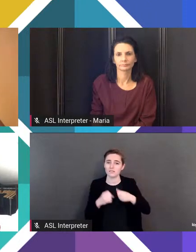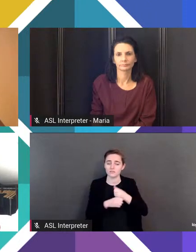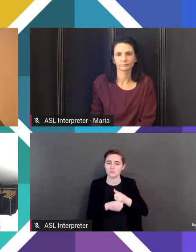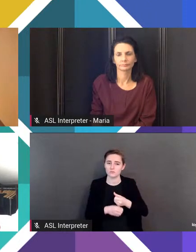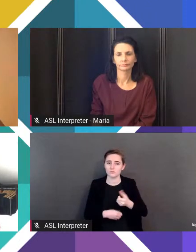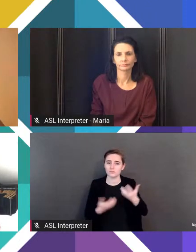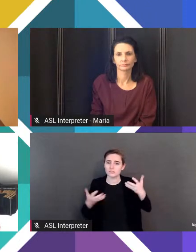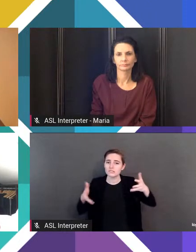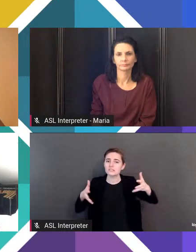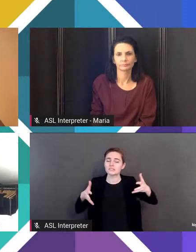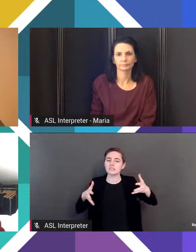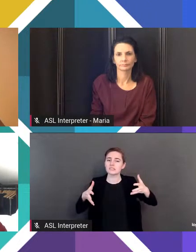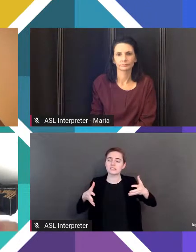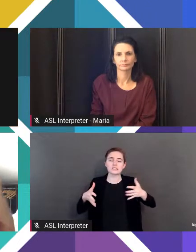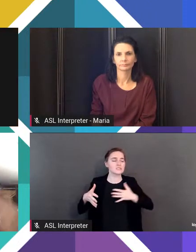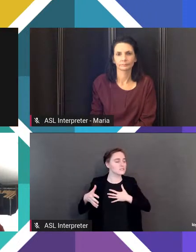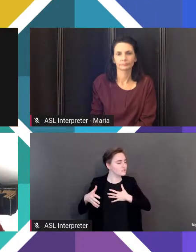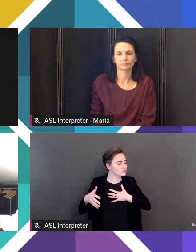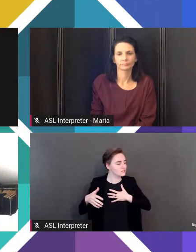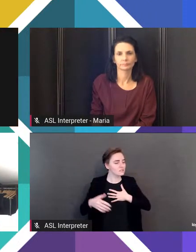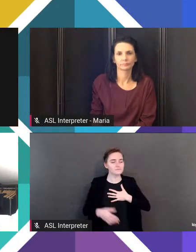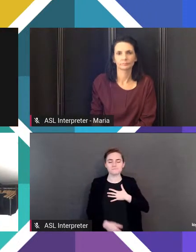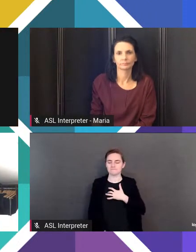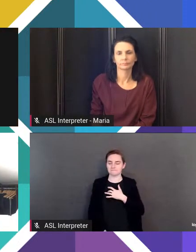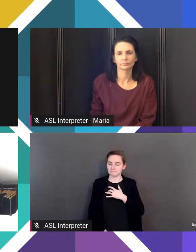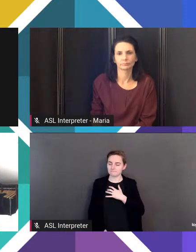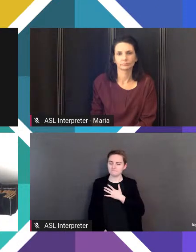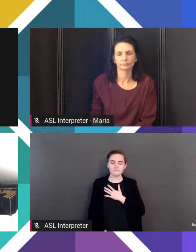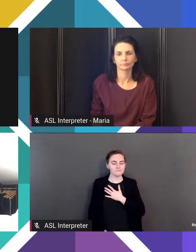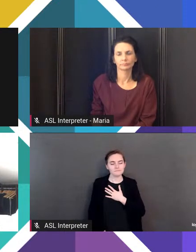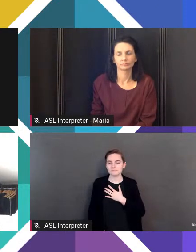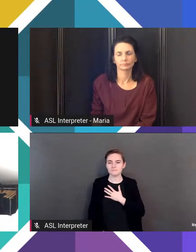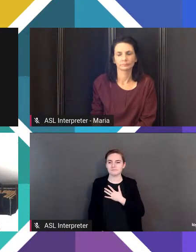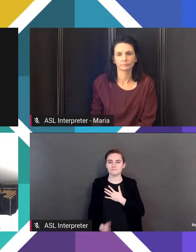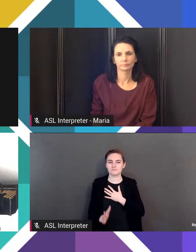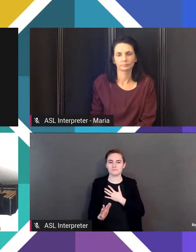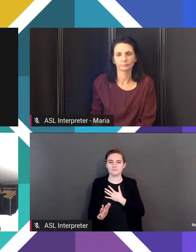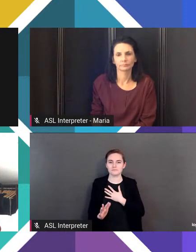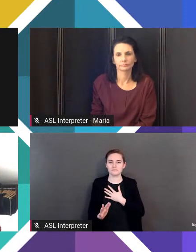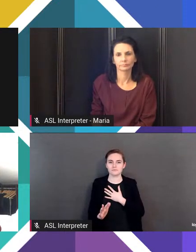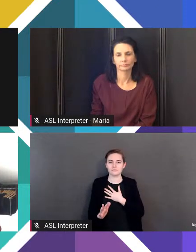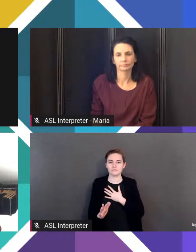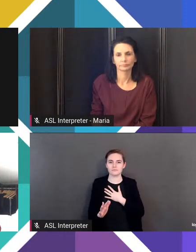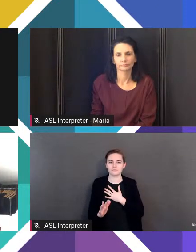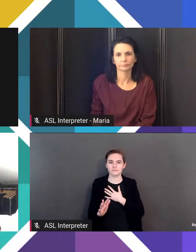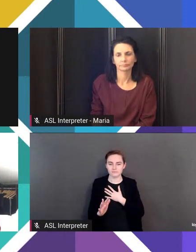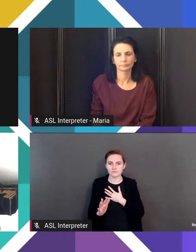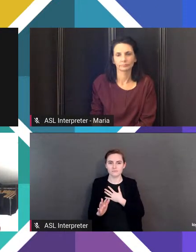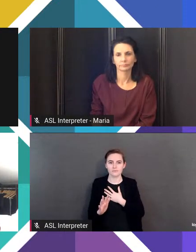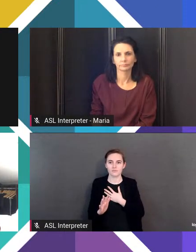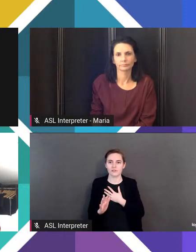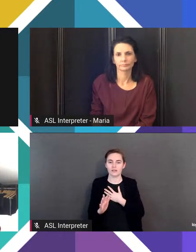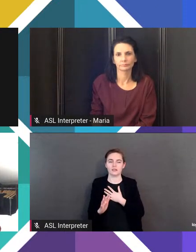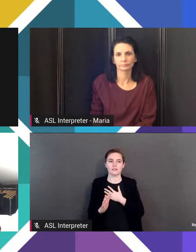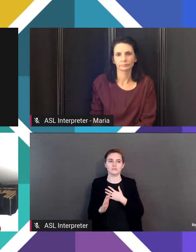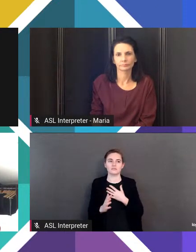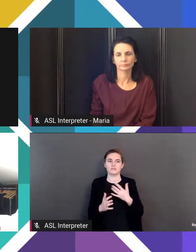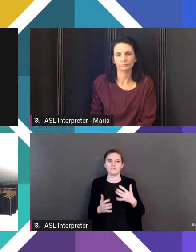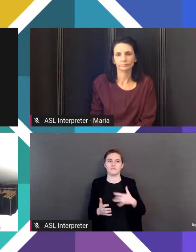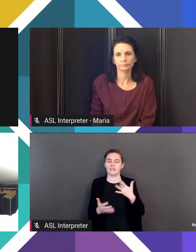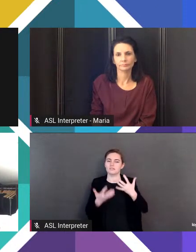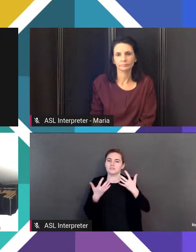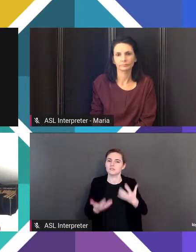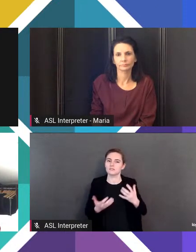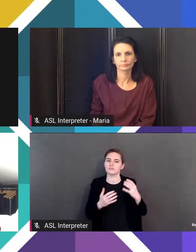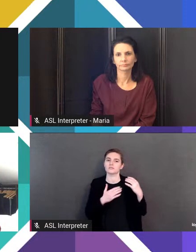that's really, I don't know, like that's a weight, right? And I feel like with marriage